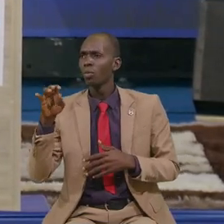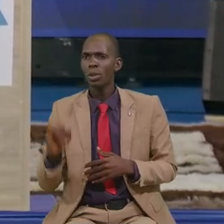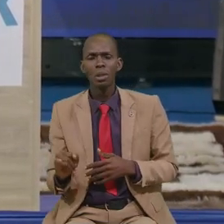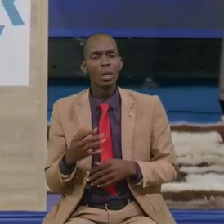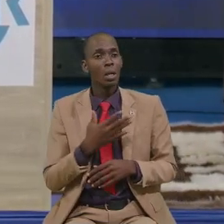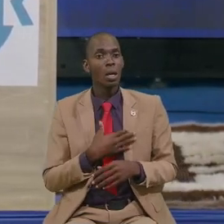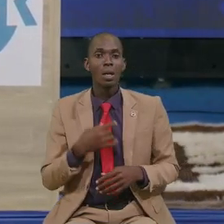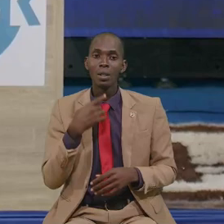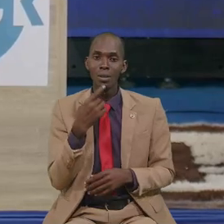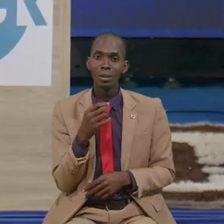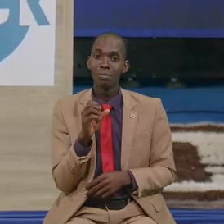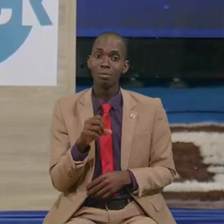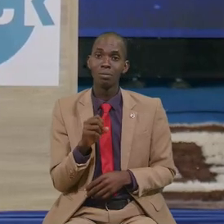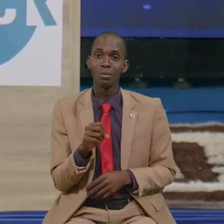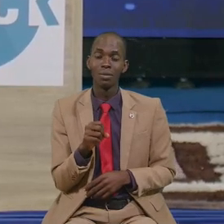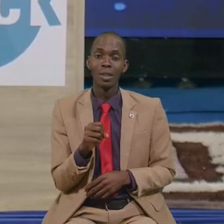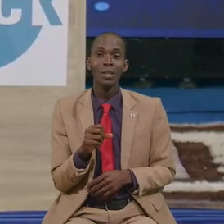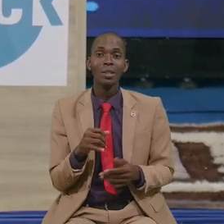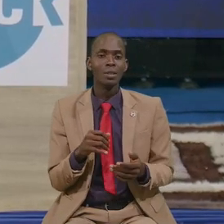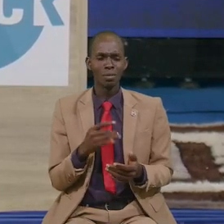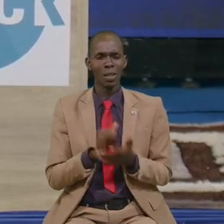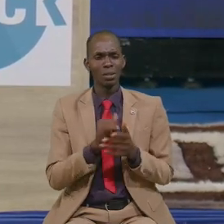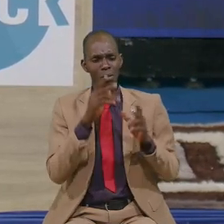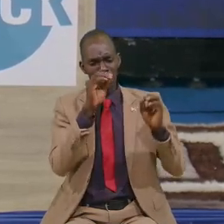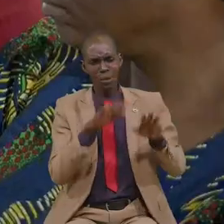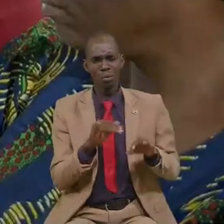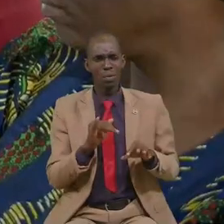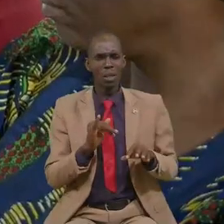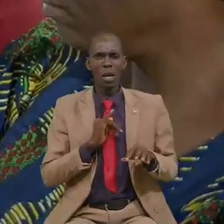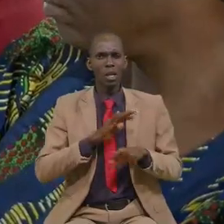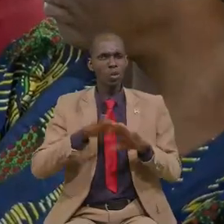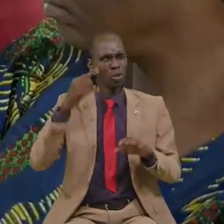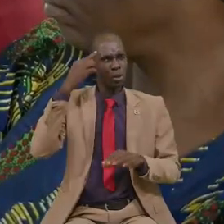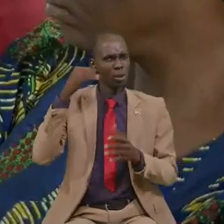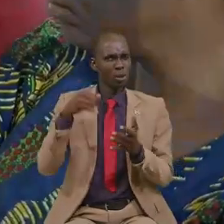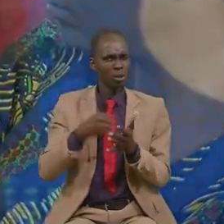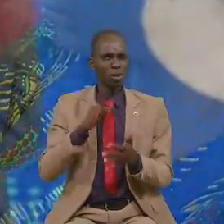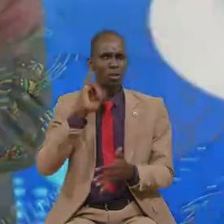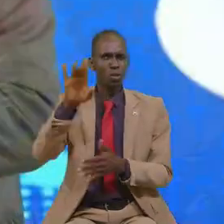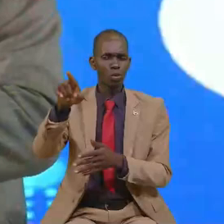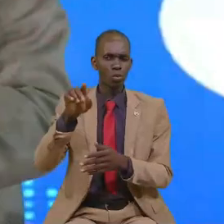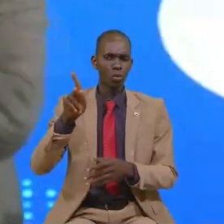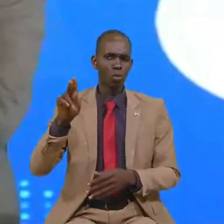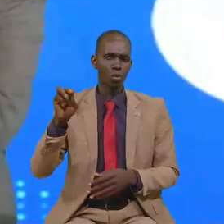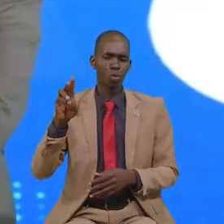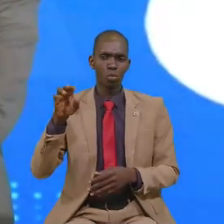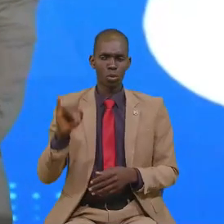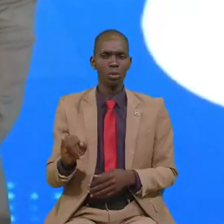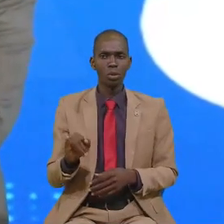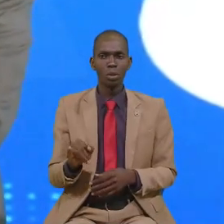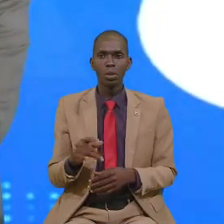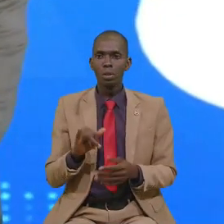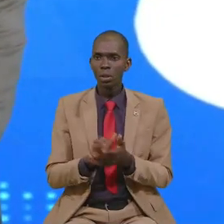said, obviously, it's not the Kumuyi I know. And he said, do you know